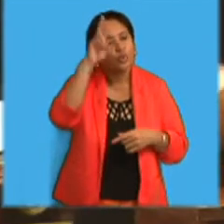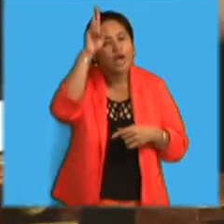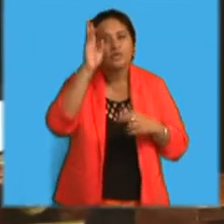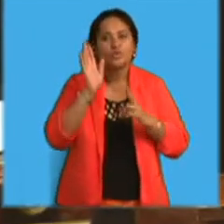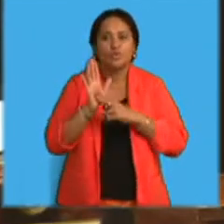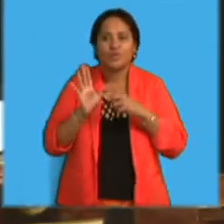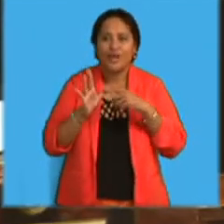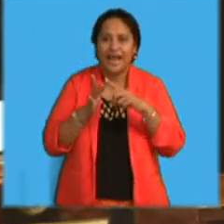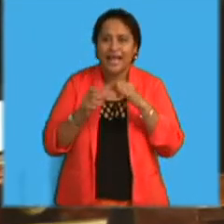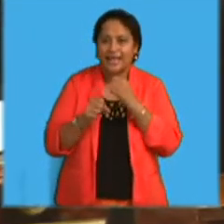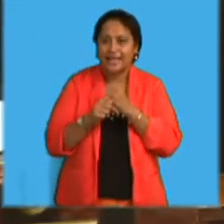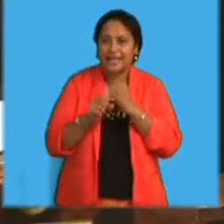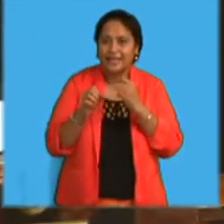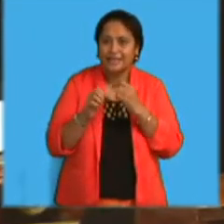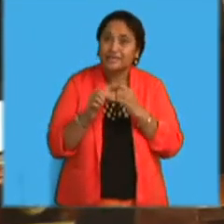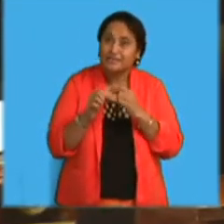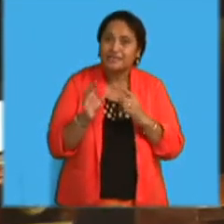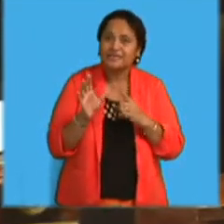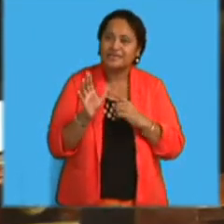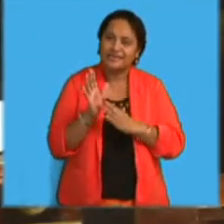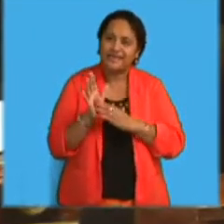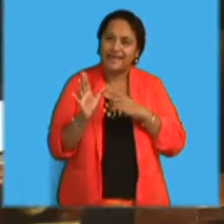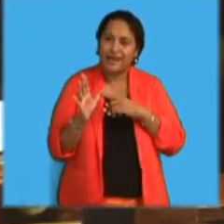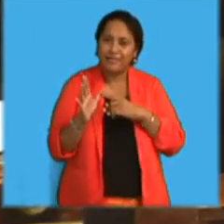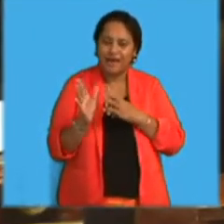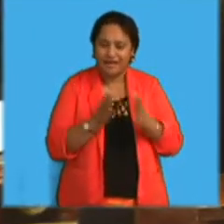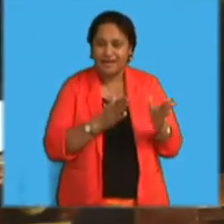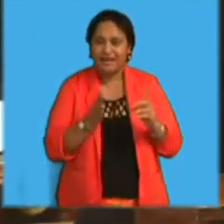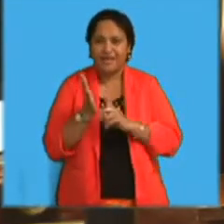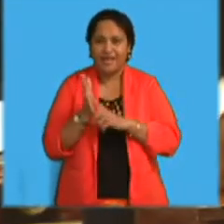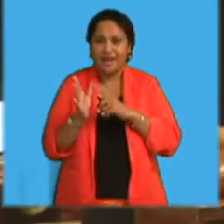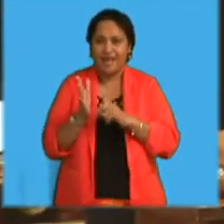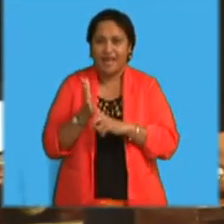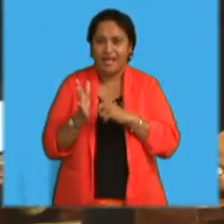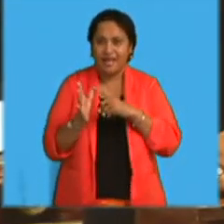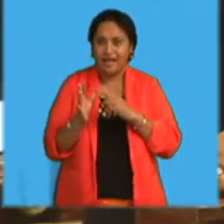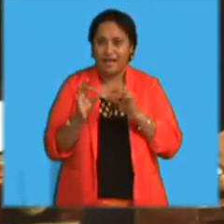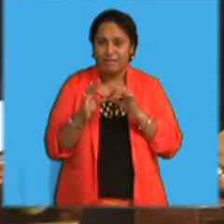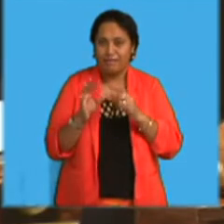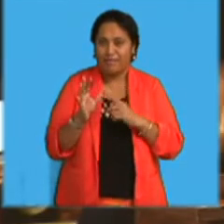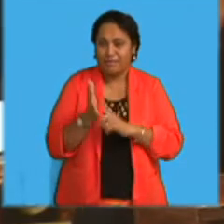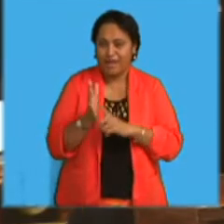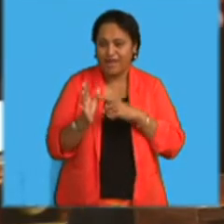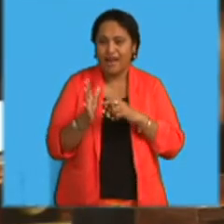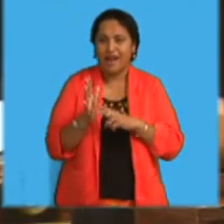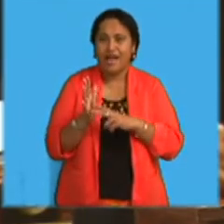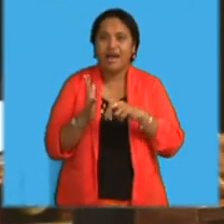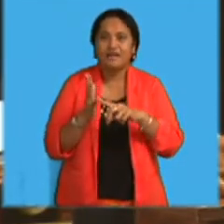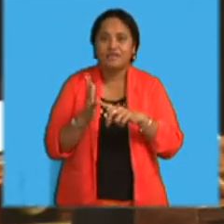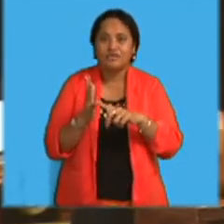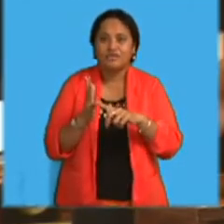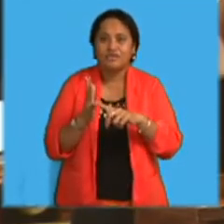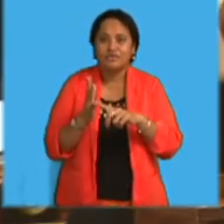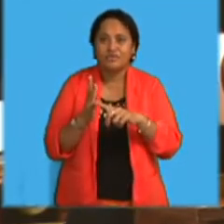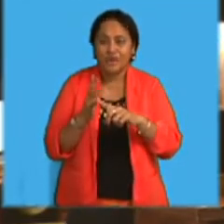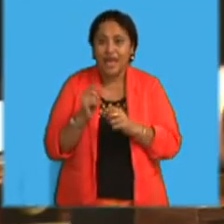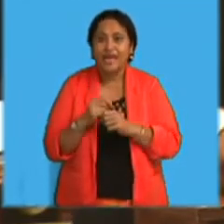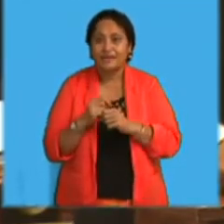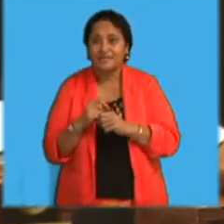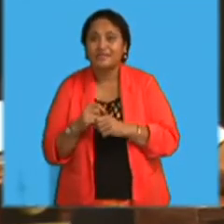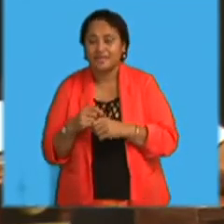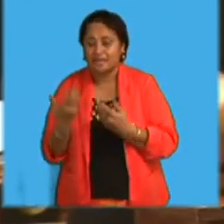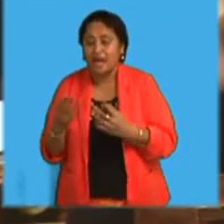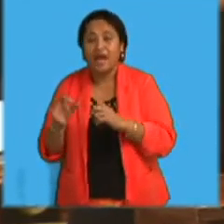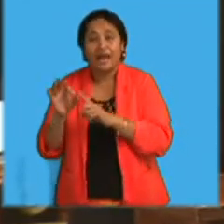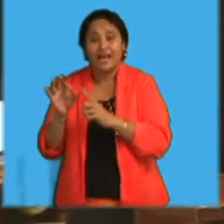Speaker. This proposal was approved by the then Cabinet, which was chaired by the former Prime Minister, Honourable Laisenia Ngarase, and the Cabinet